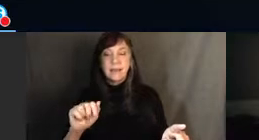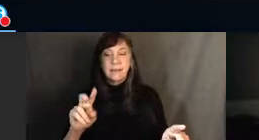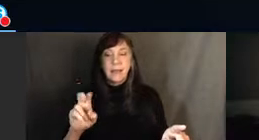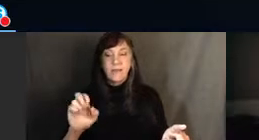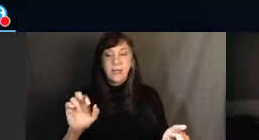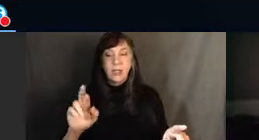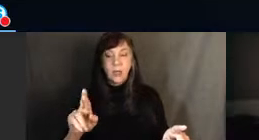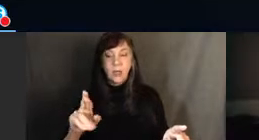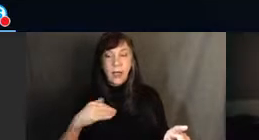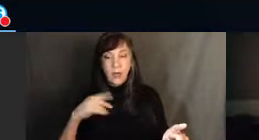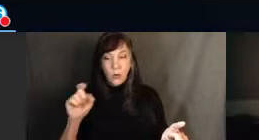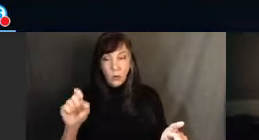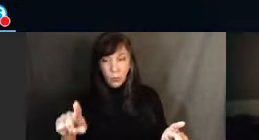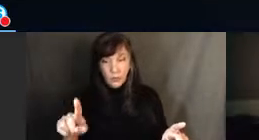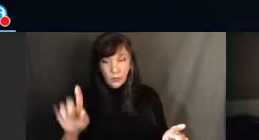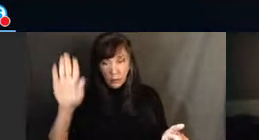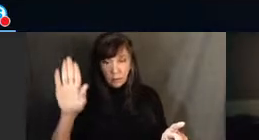Yes.